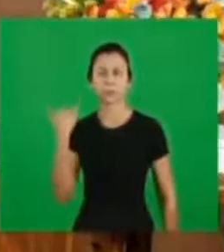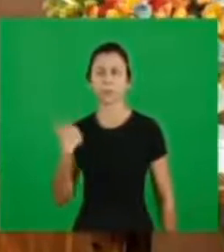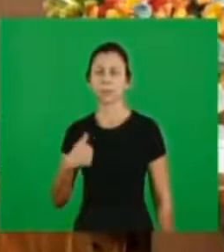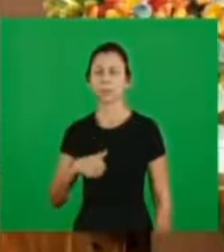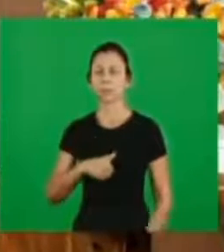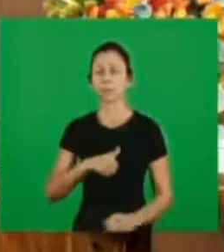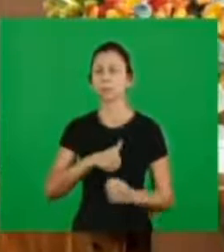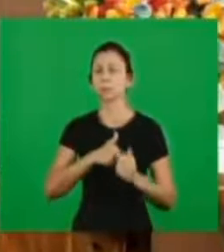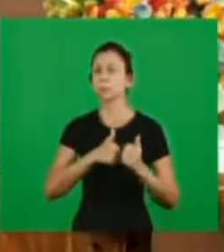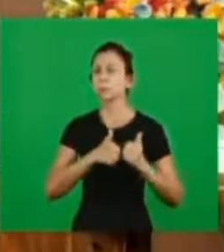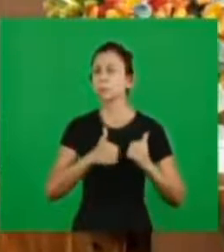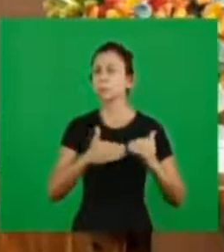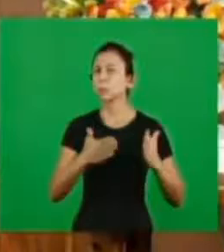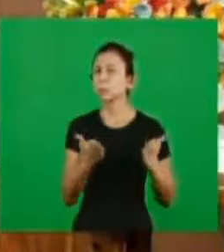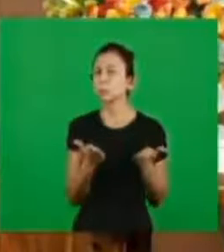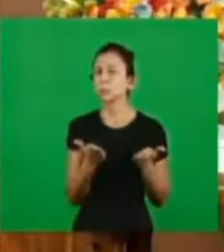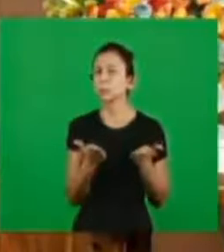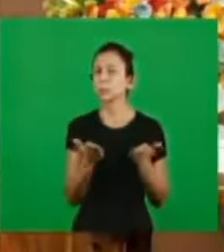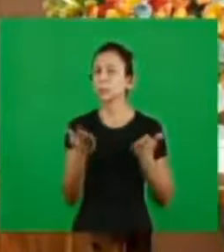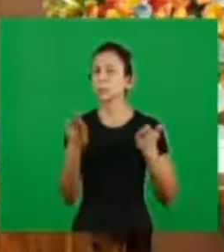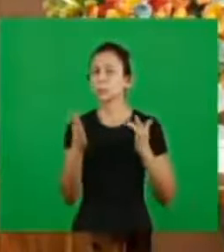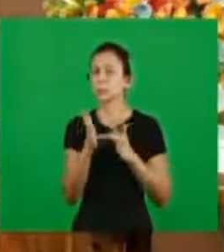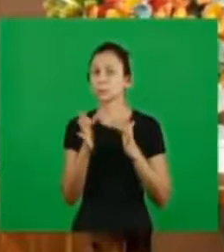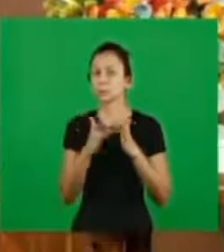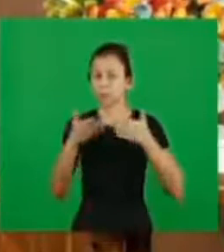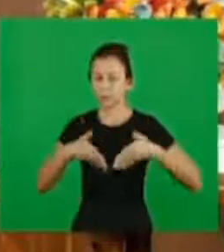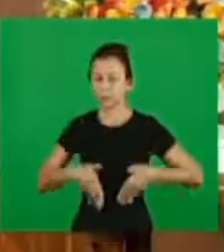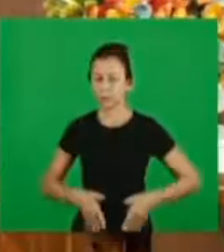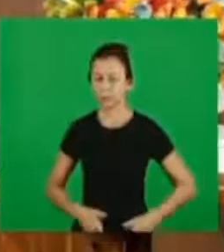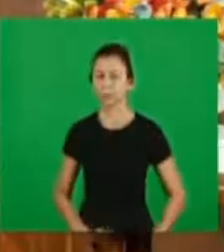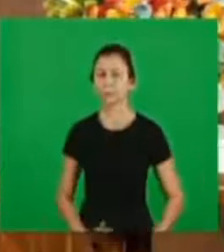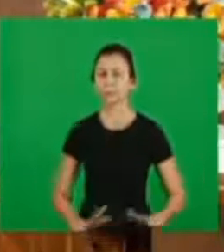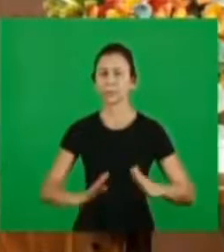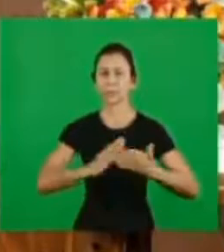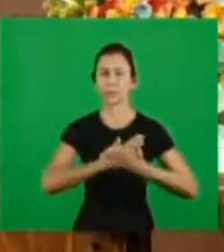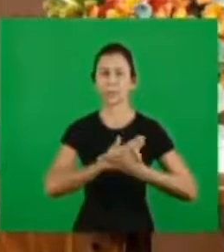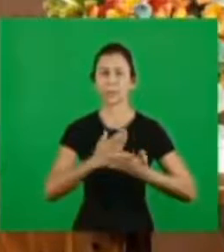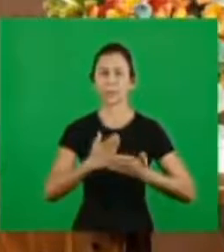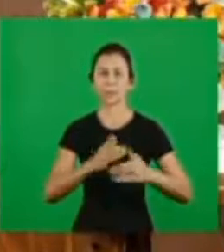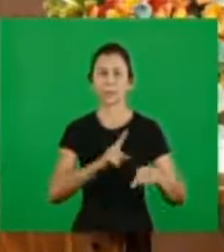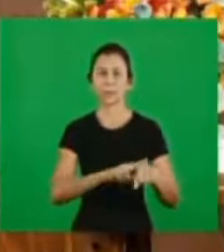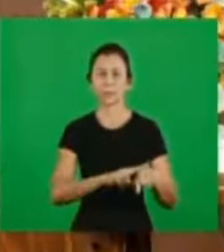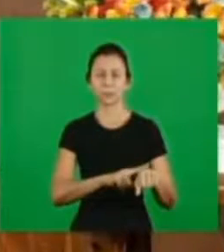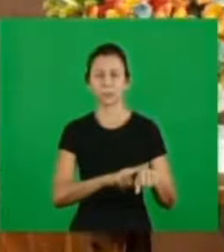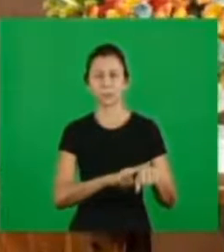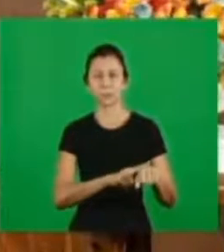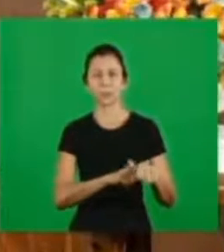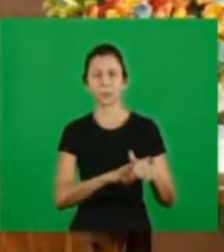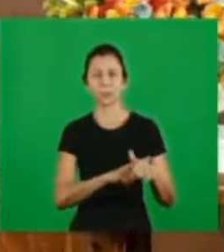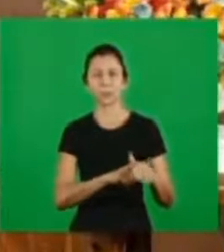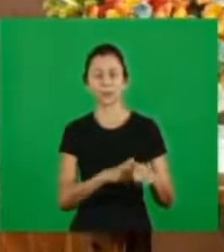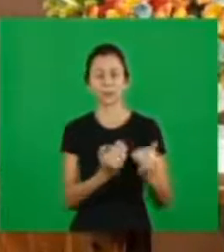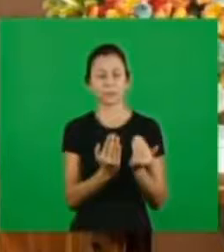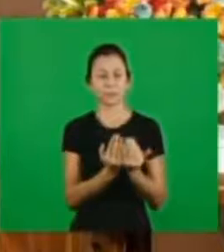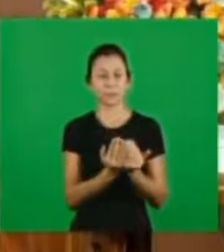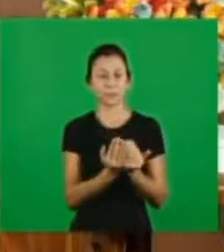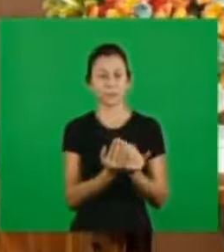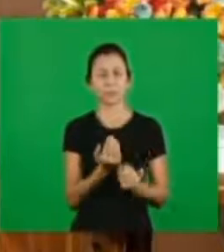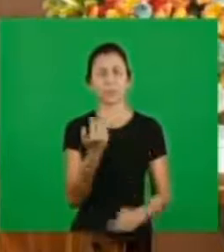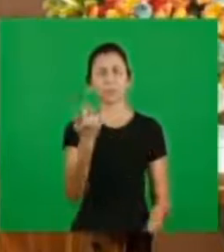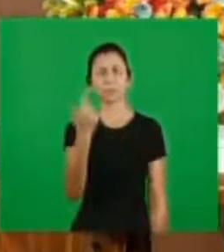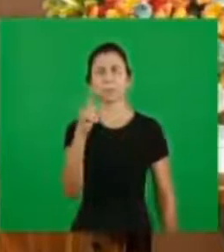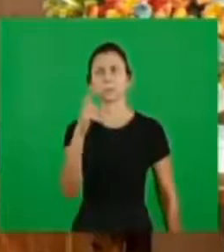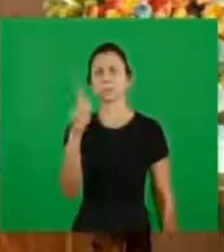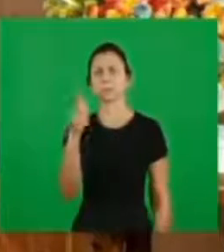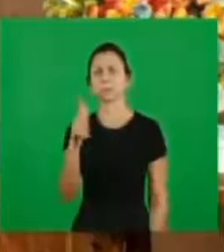measure of that begins with the birth of the Lord Jesus. So this time is